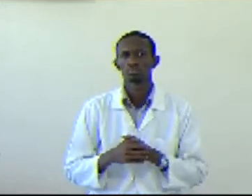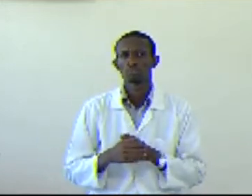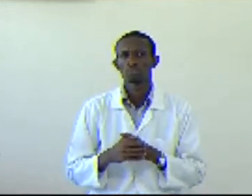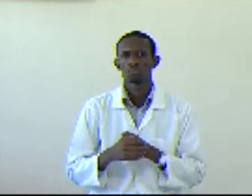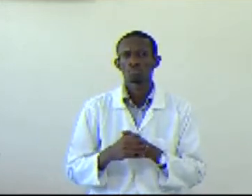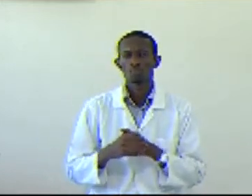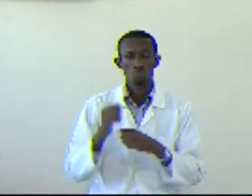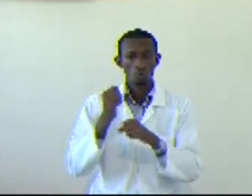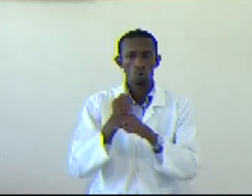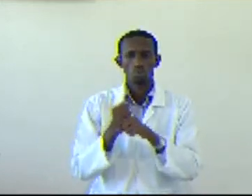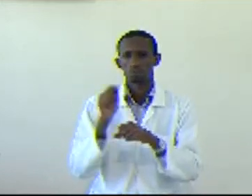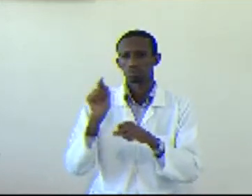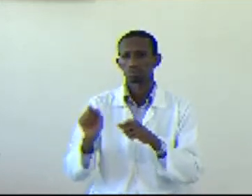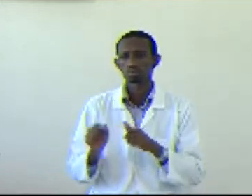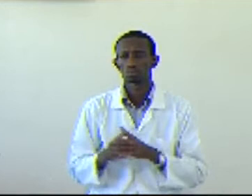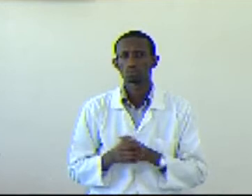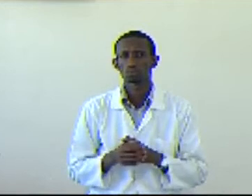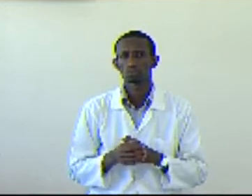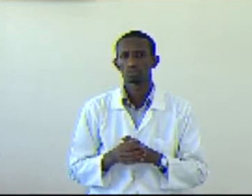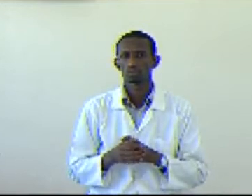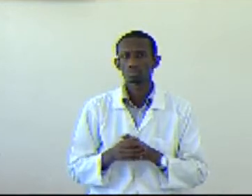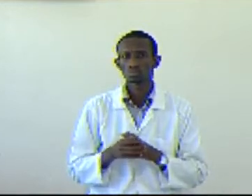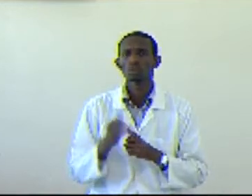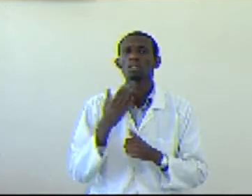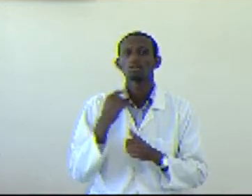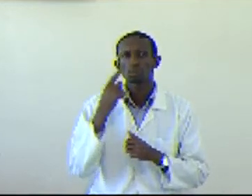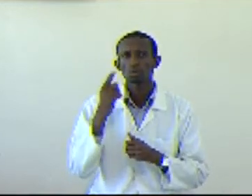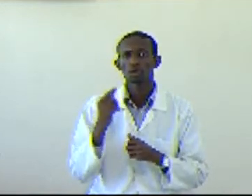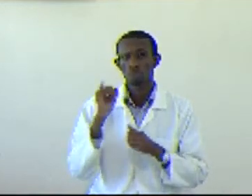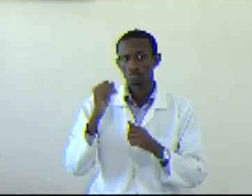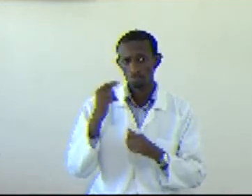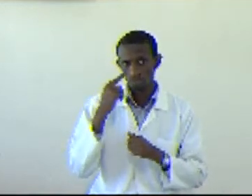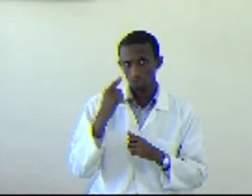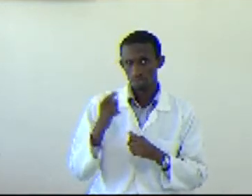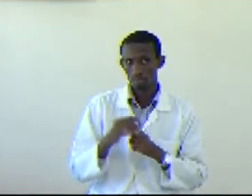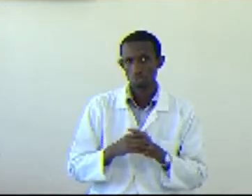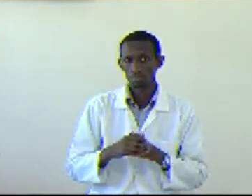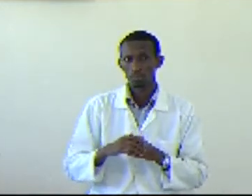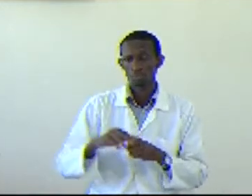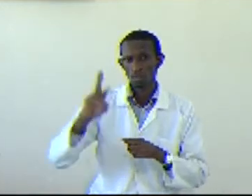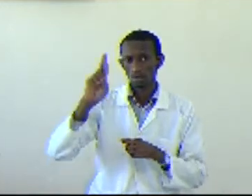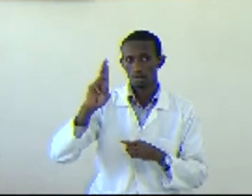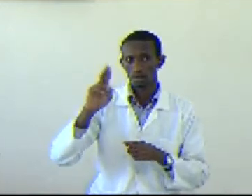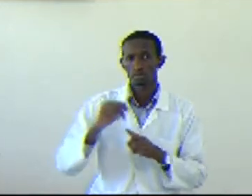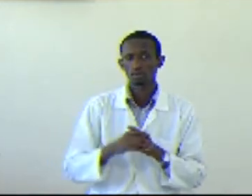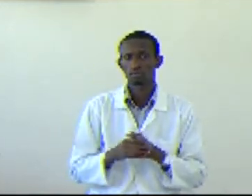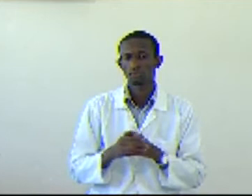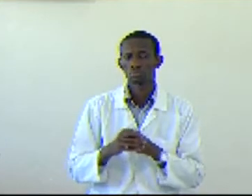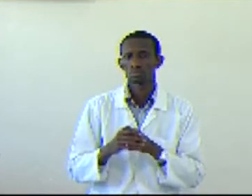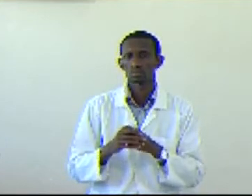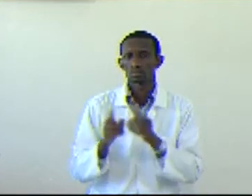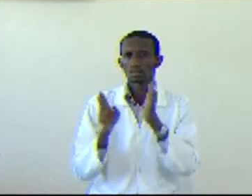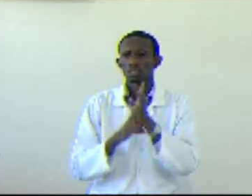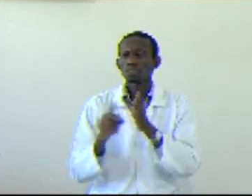and then we find, what we want, if we make the R the subject here, so what do we